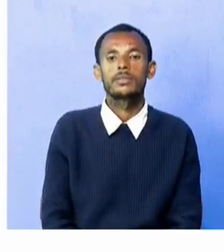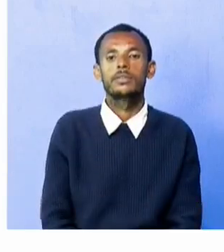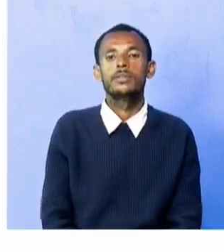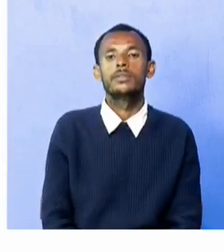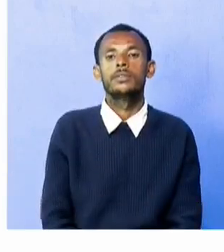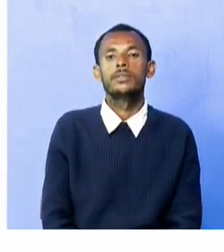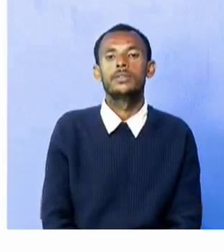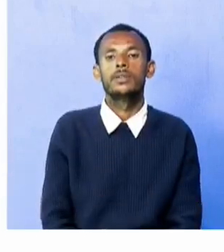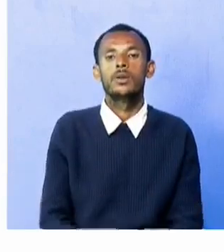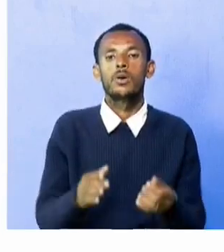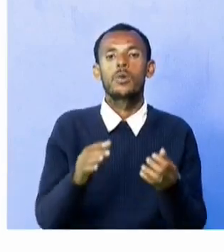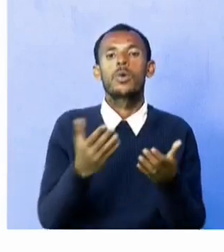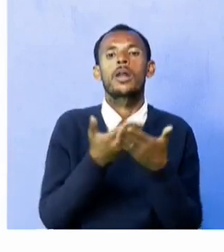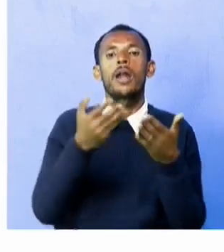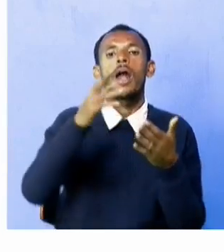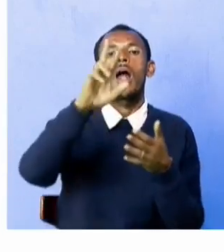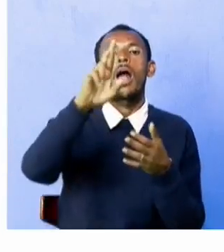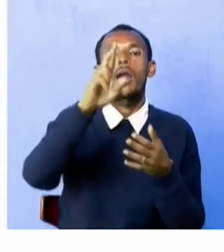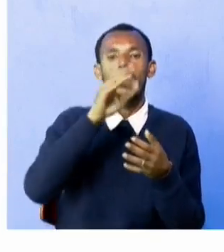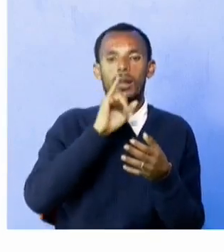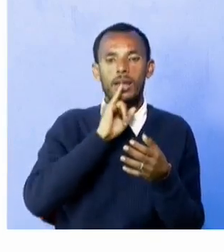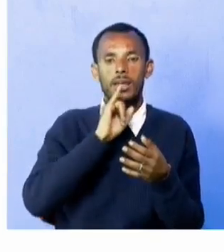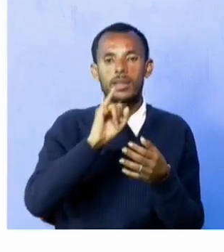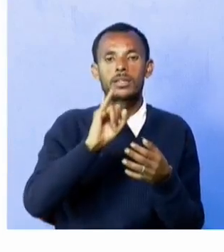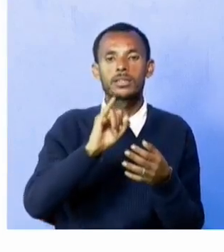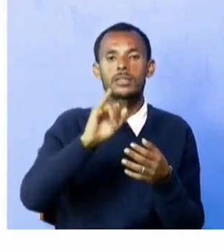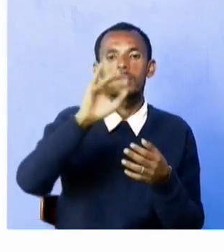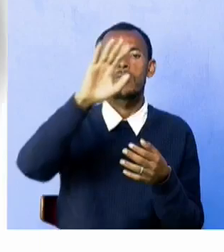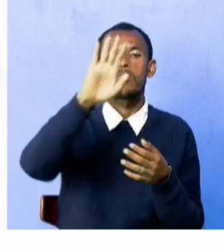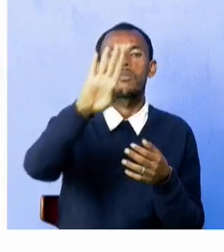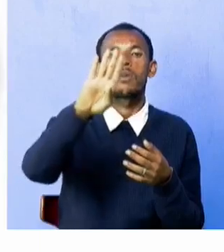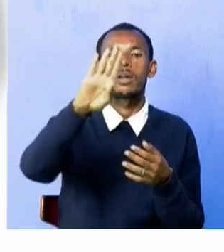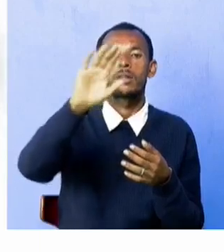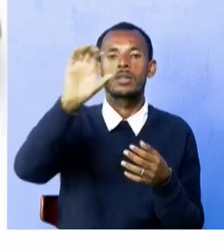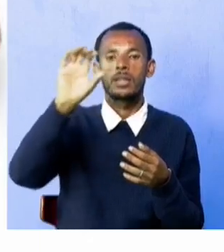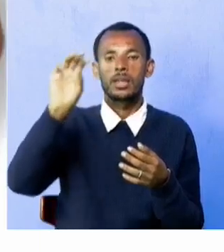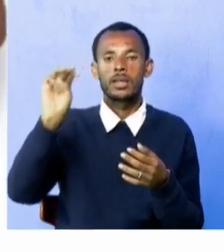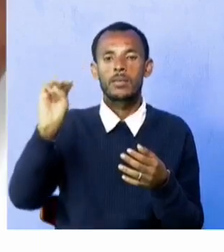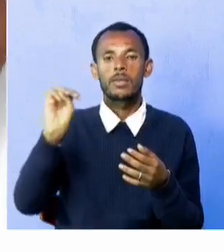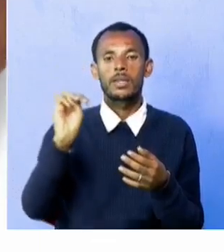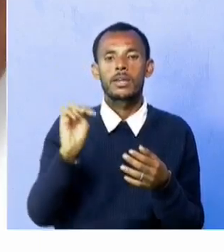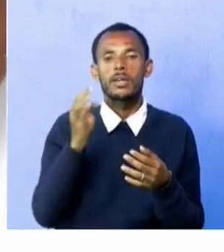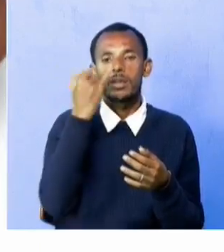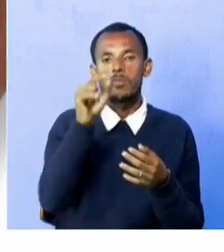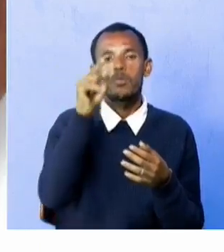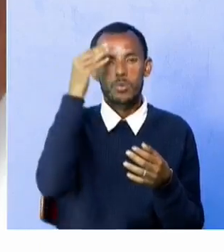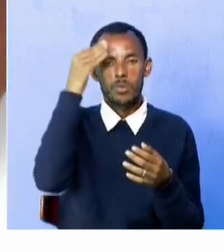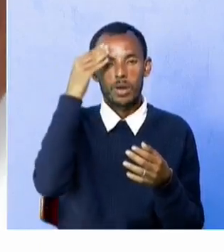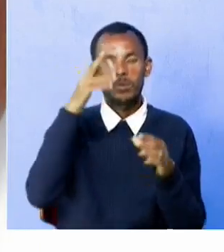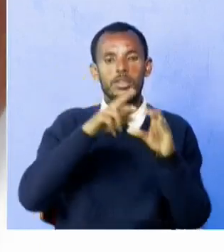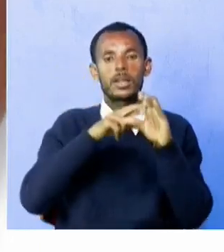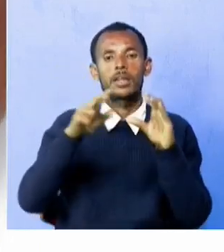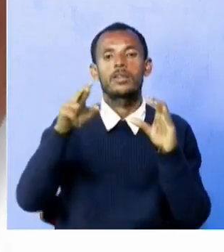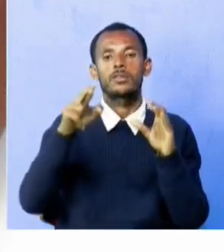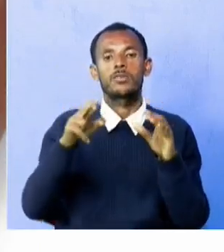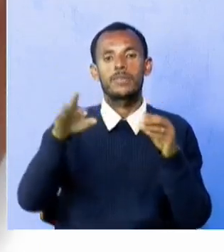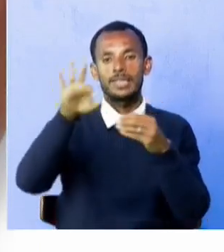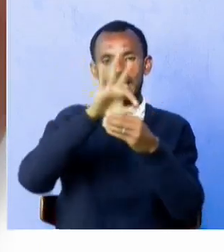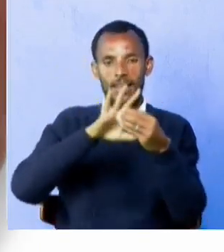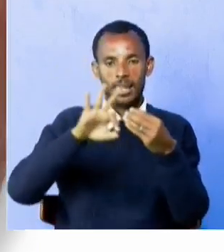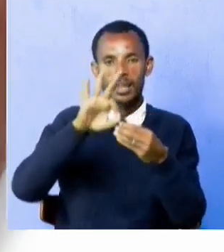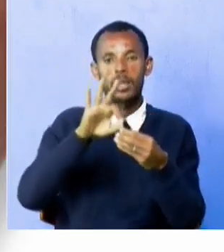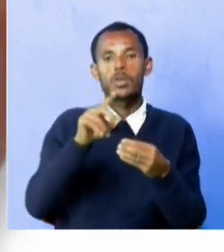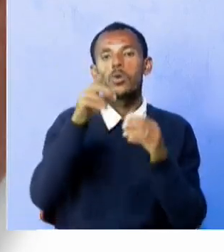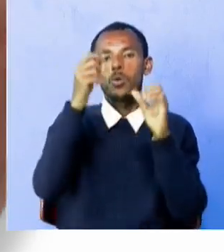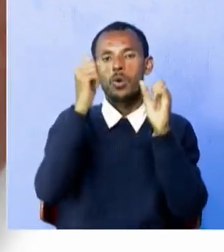circle where r is 4 centimeter. Okay, if you know the radius of a circle,